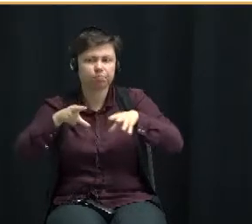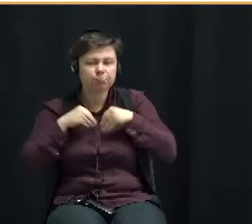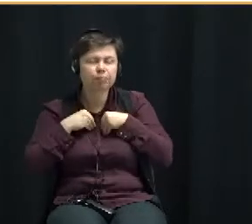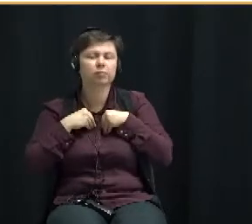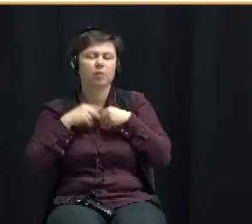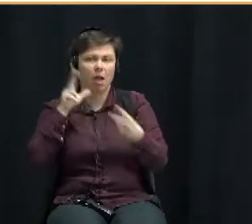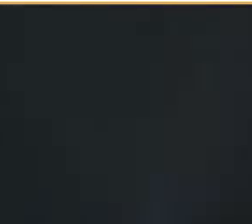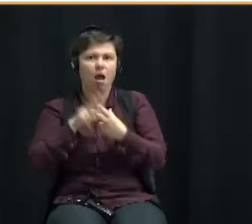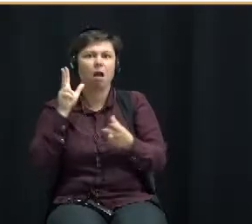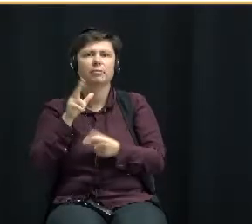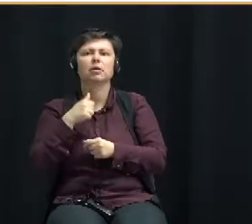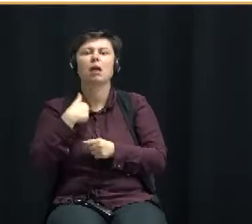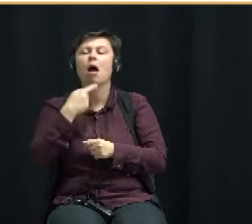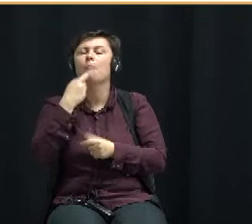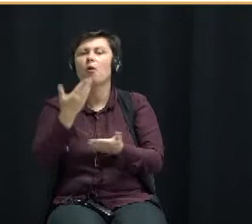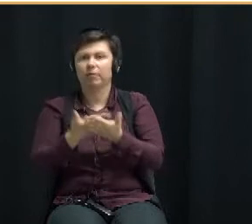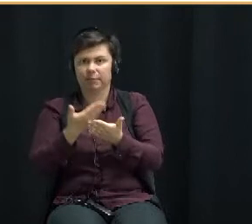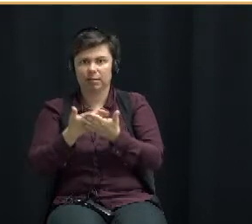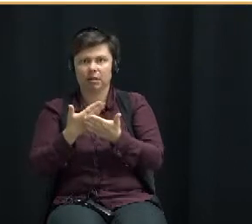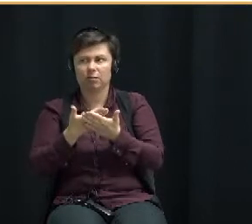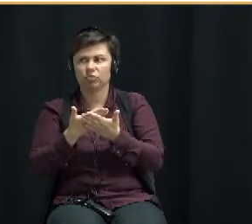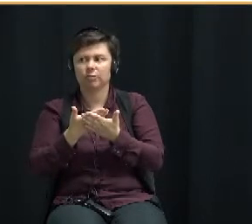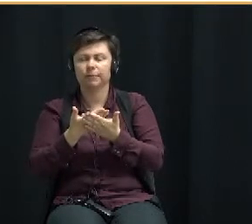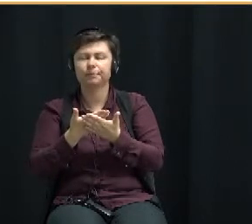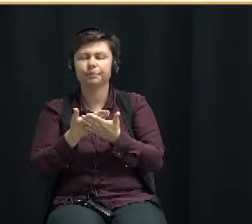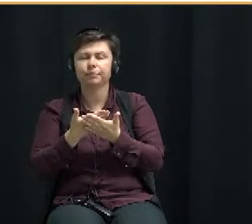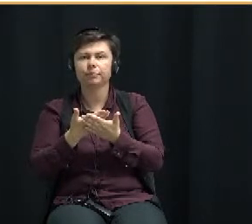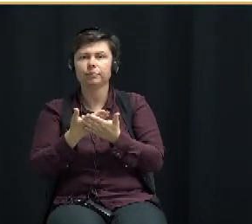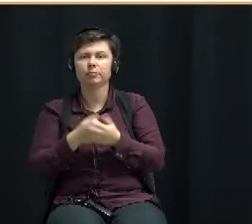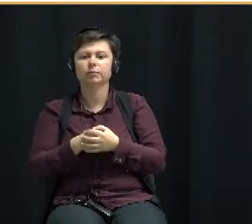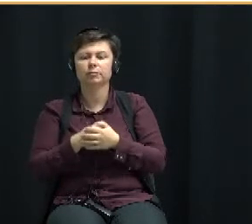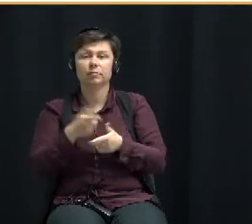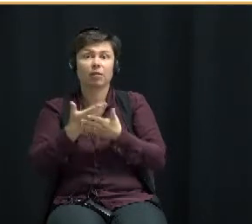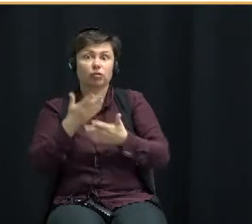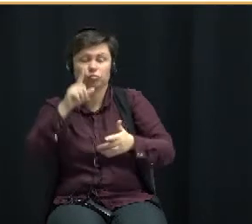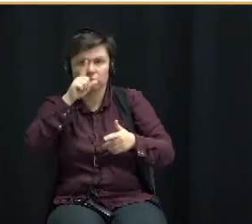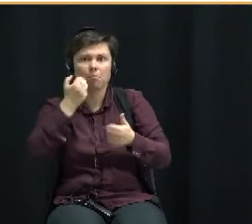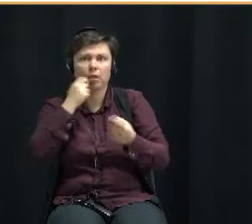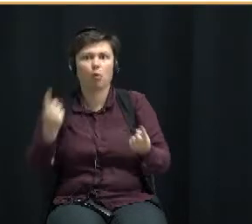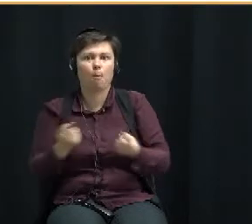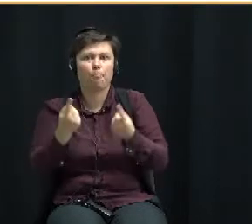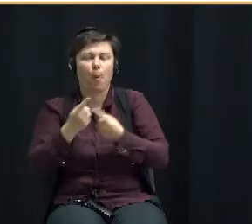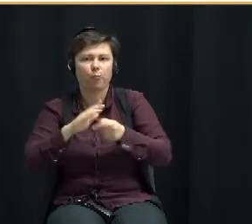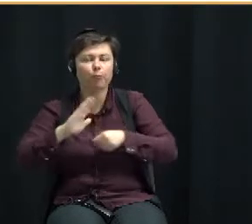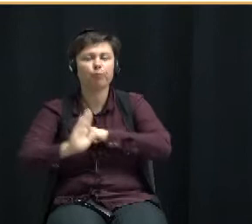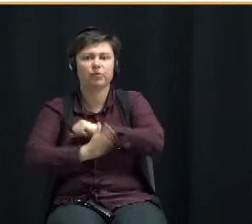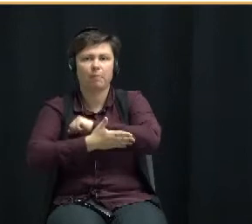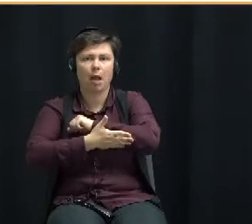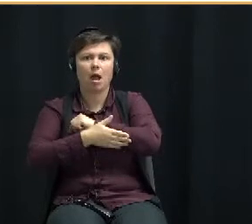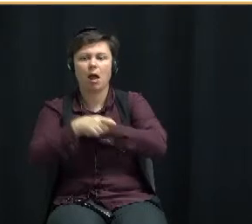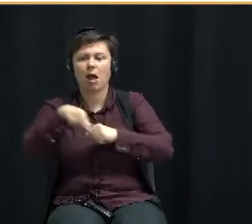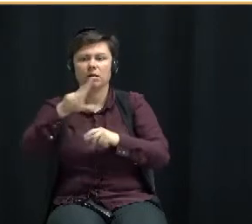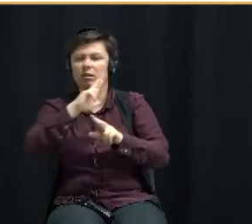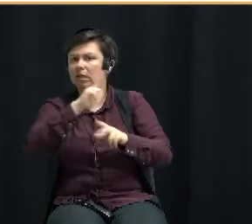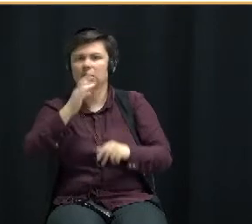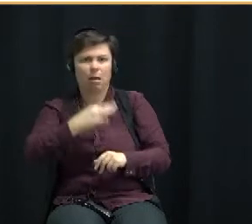this is there is such a great degree of agreement across all the political parties.